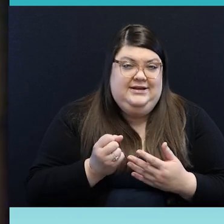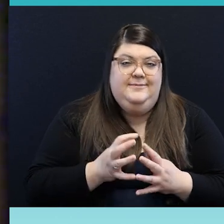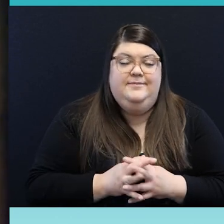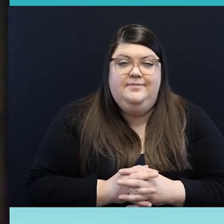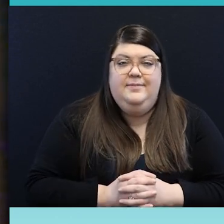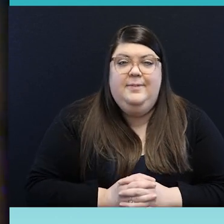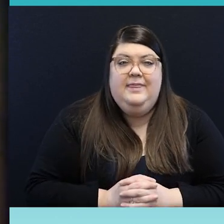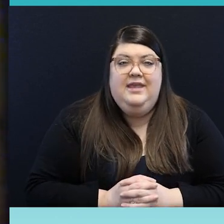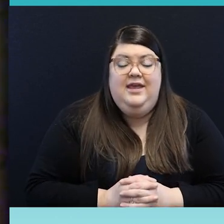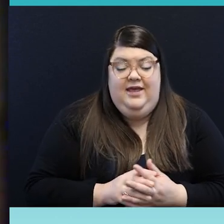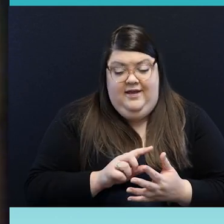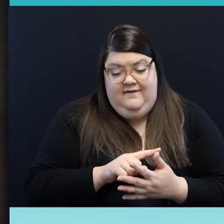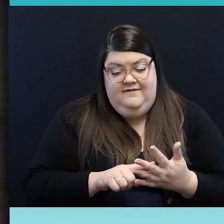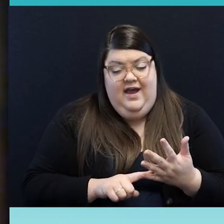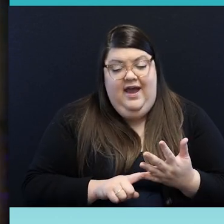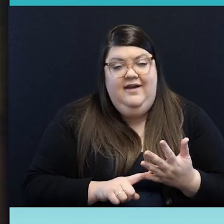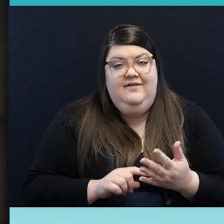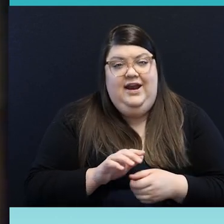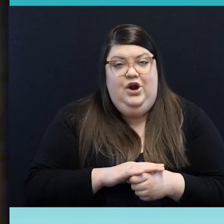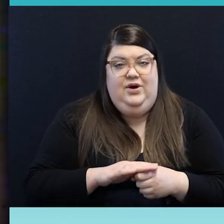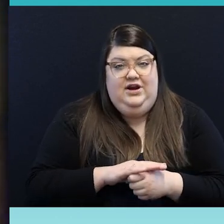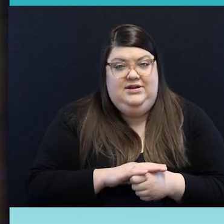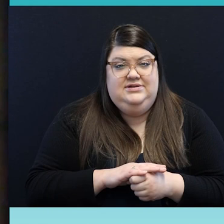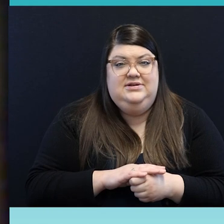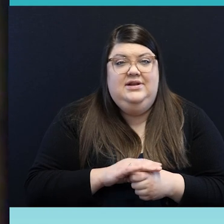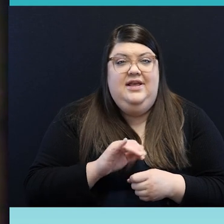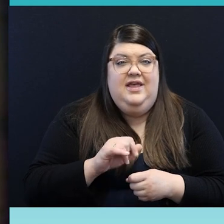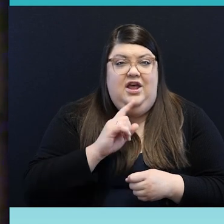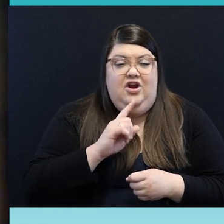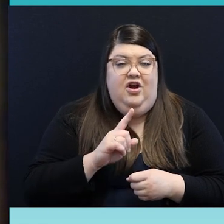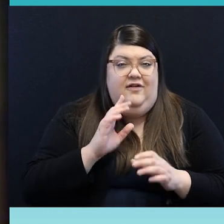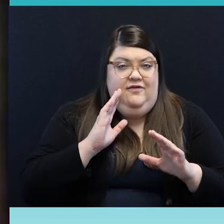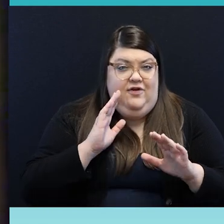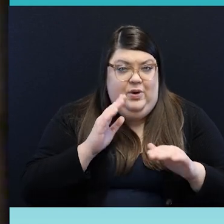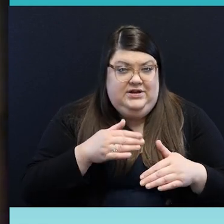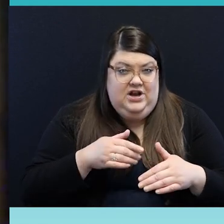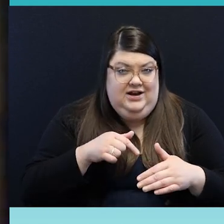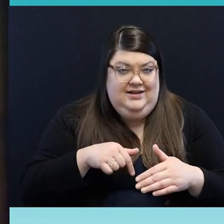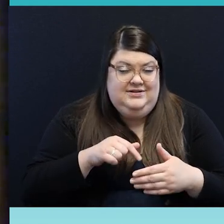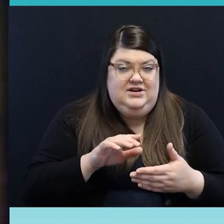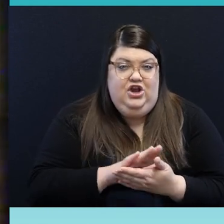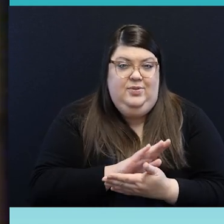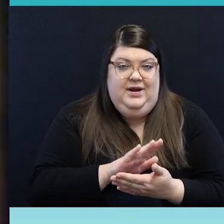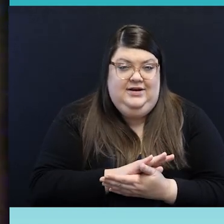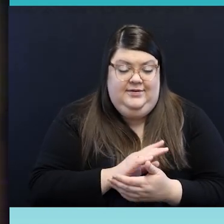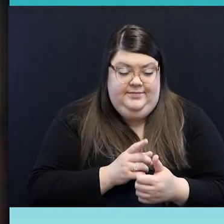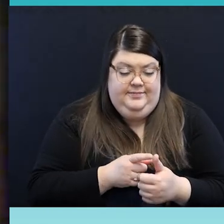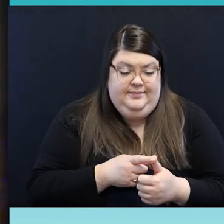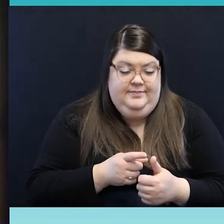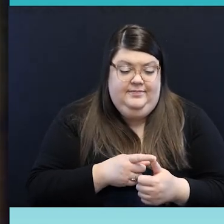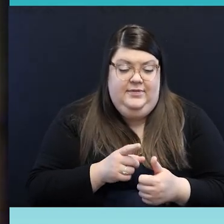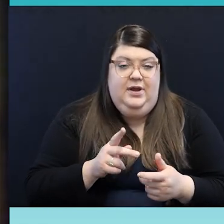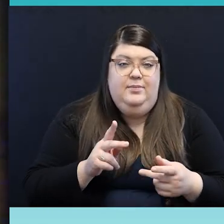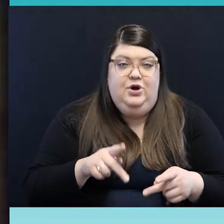prioritizing. And the five areas that are focused on in this document are, number one,